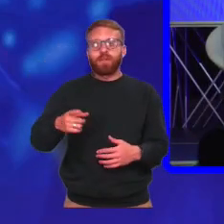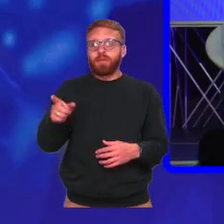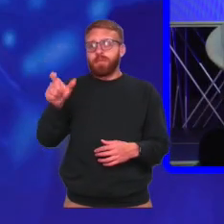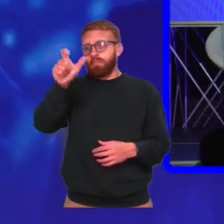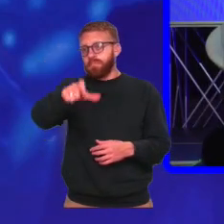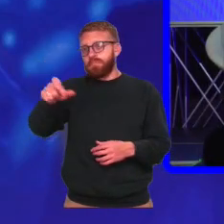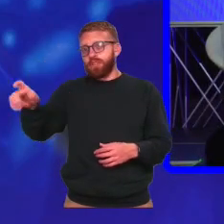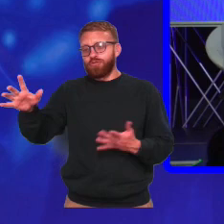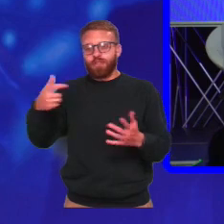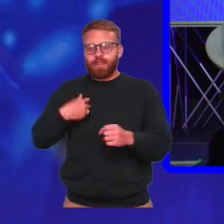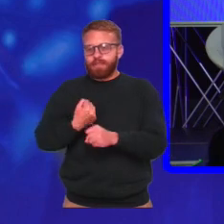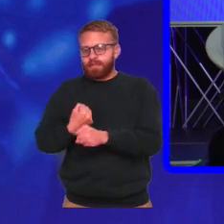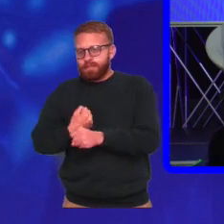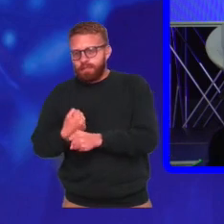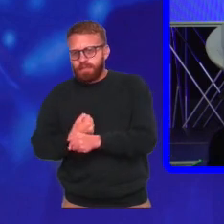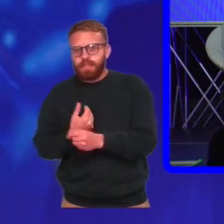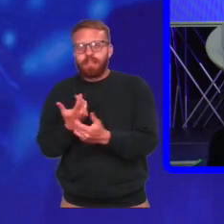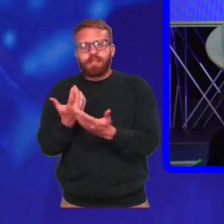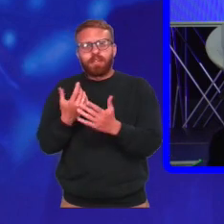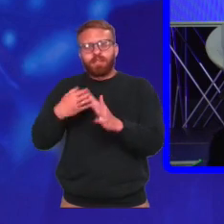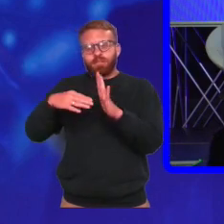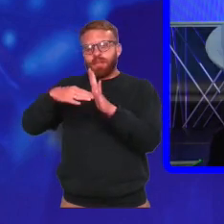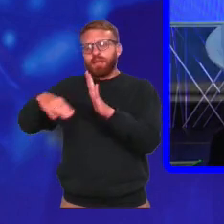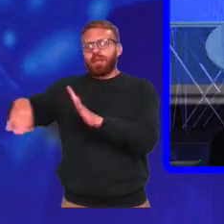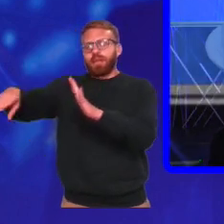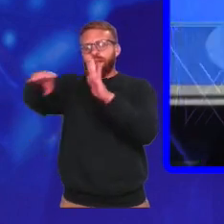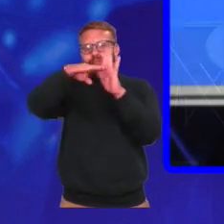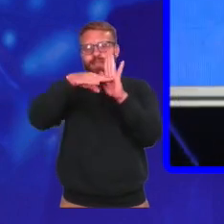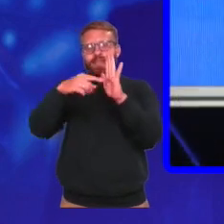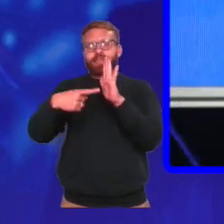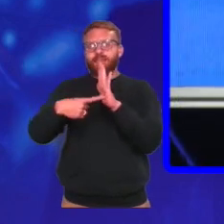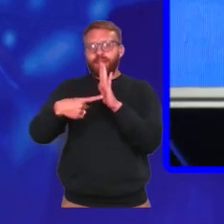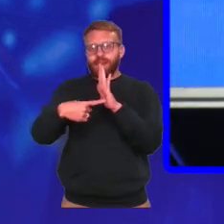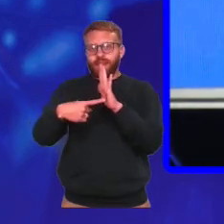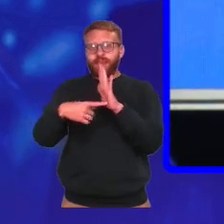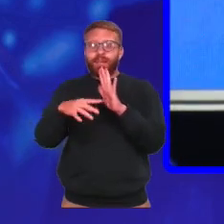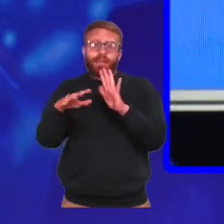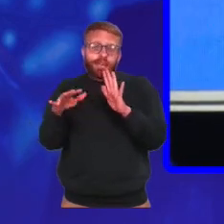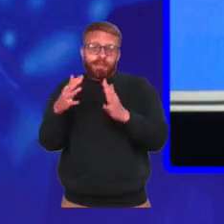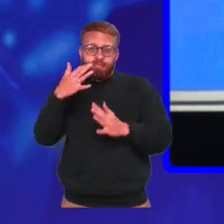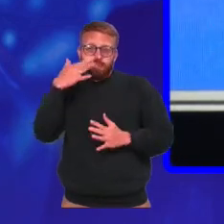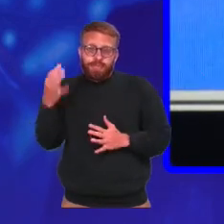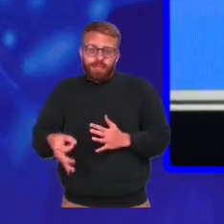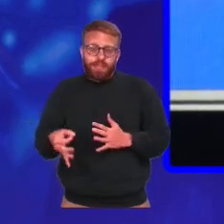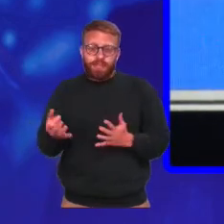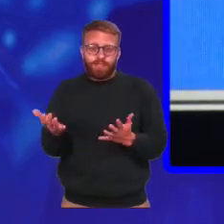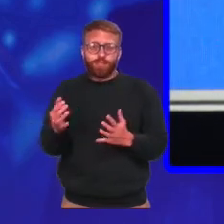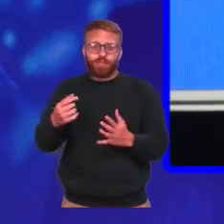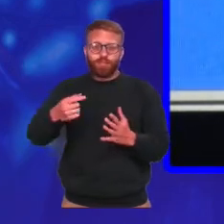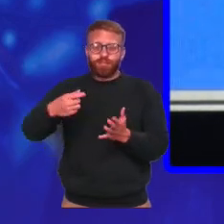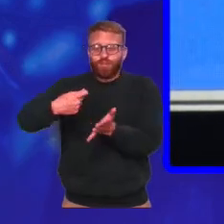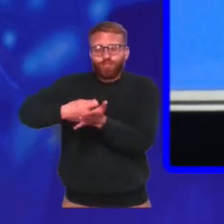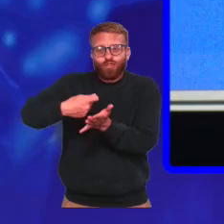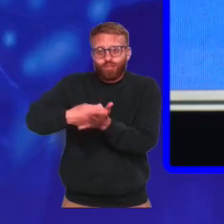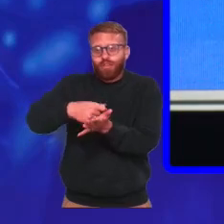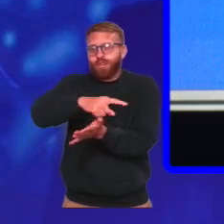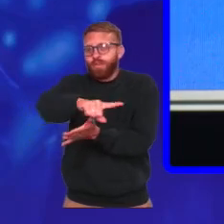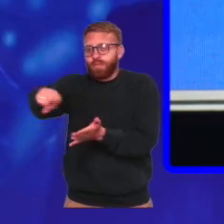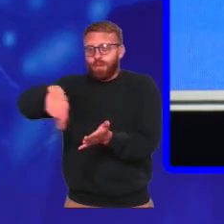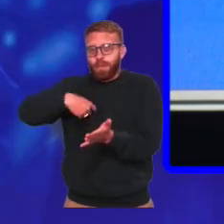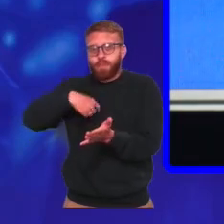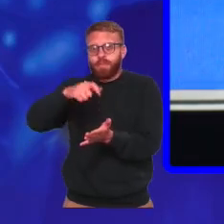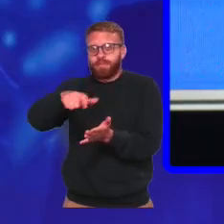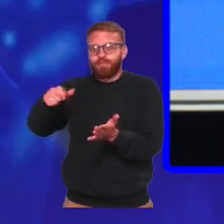have certain standards that we expect our studios or partners to follow in terms of information security, in terms of the type